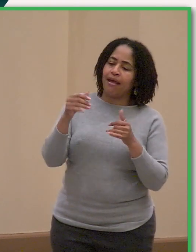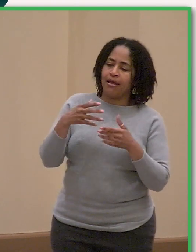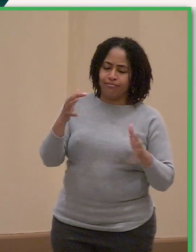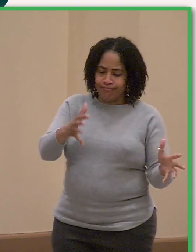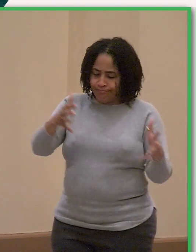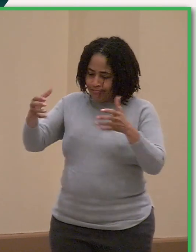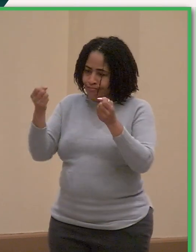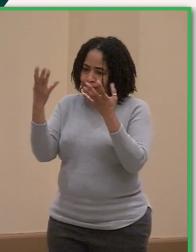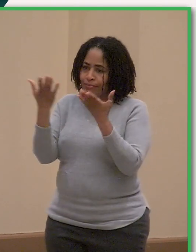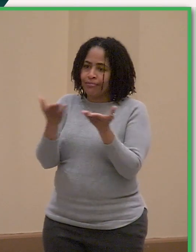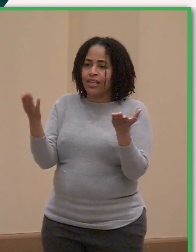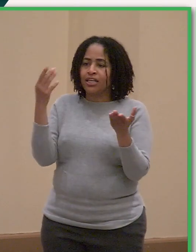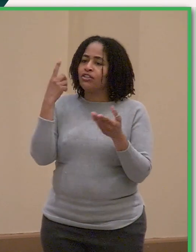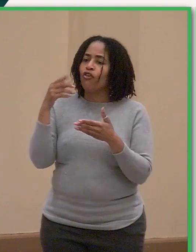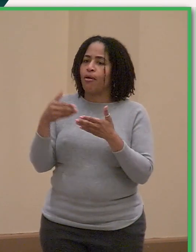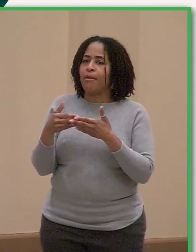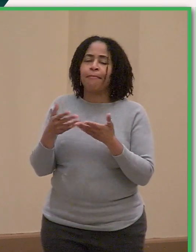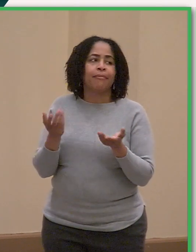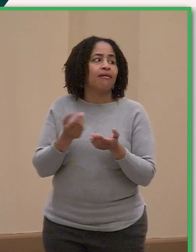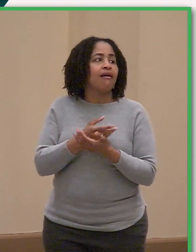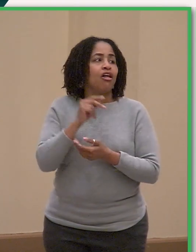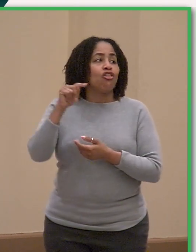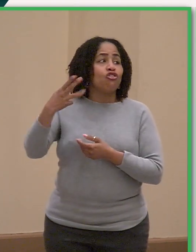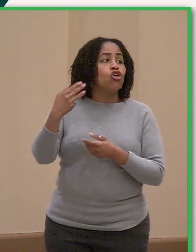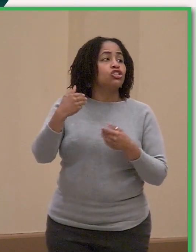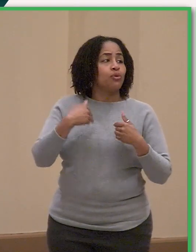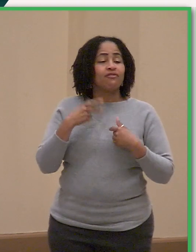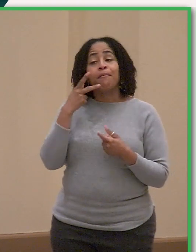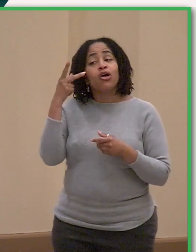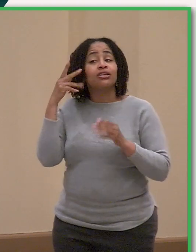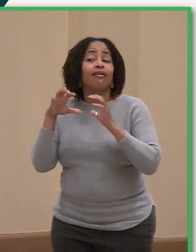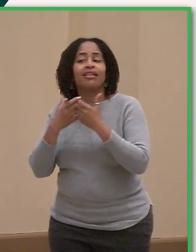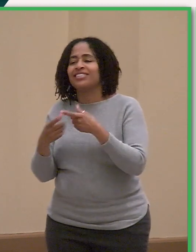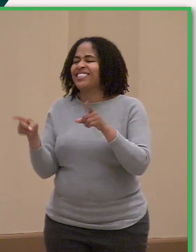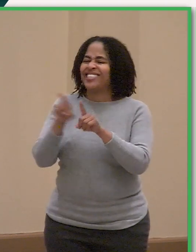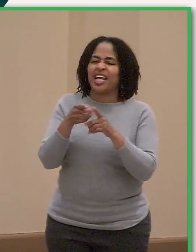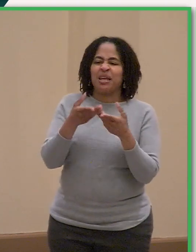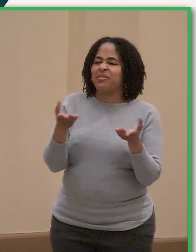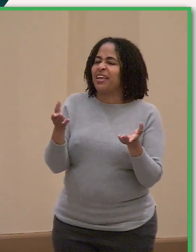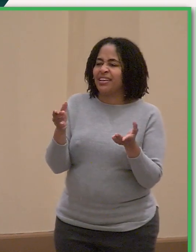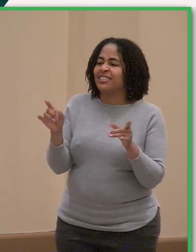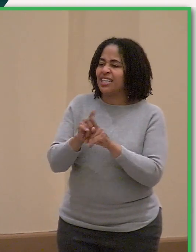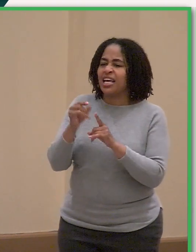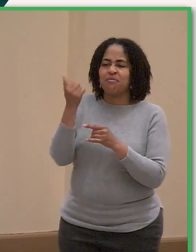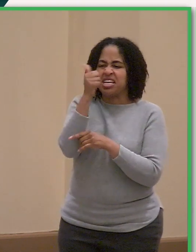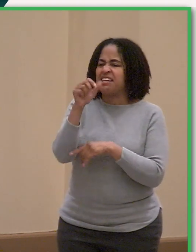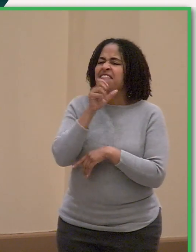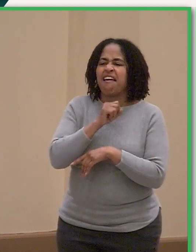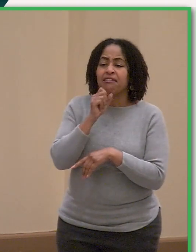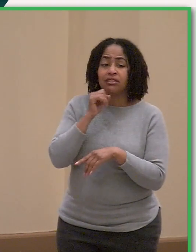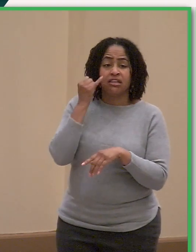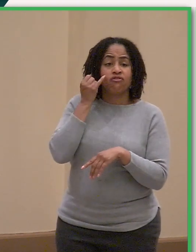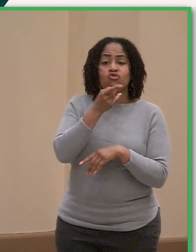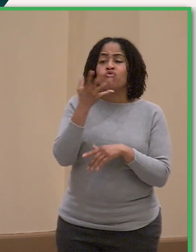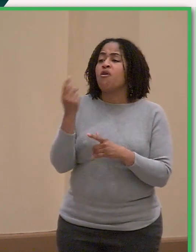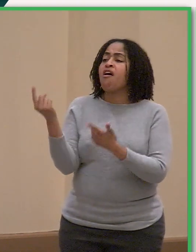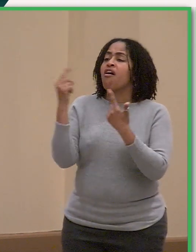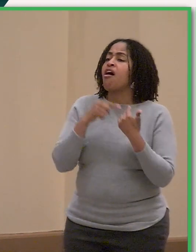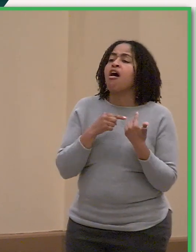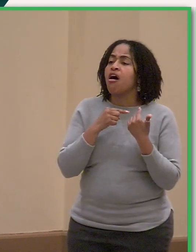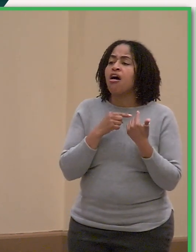items. And then on Thursdays, we have the parenting classes, which is the same way. It's for any ages. If you even want to come and just